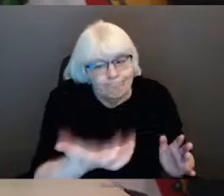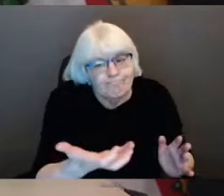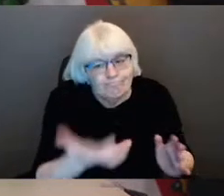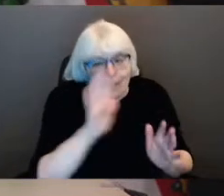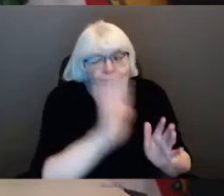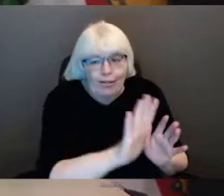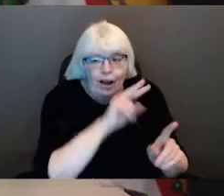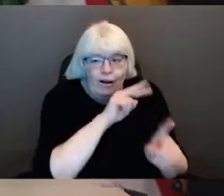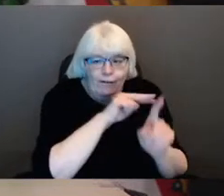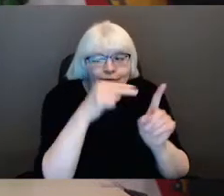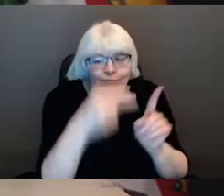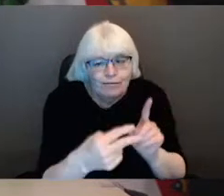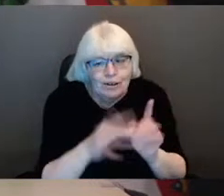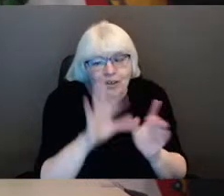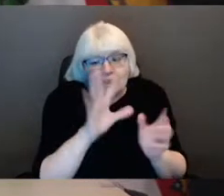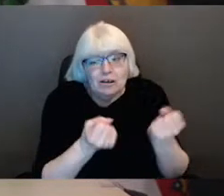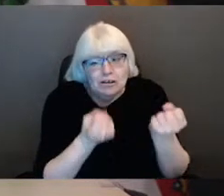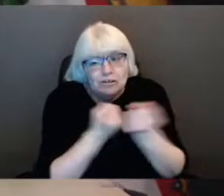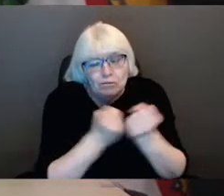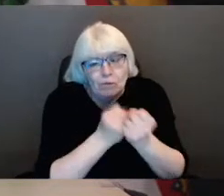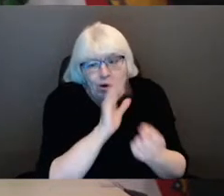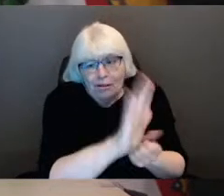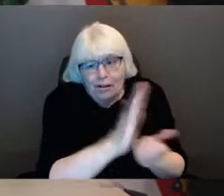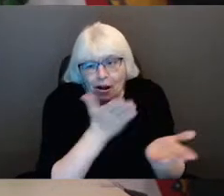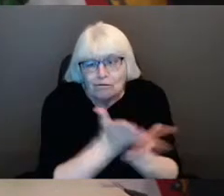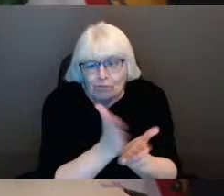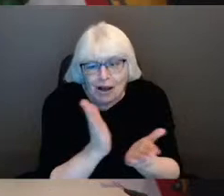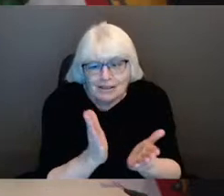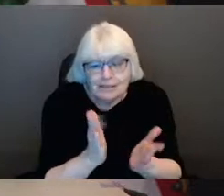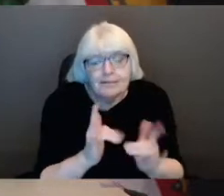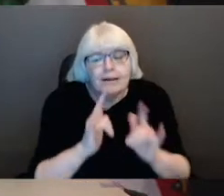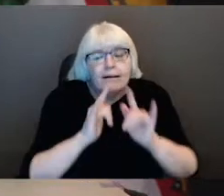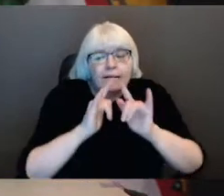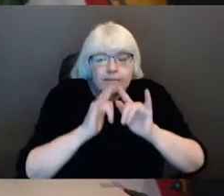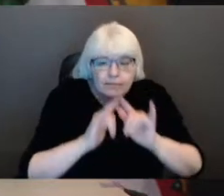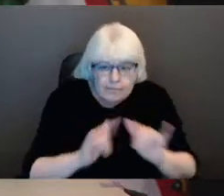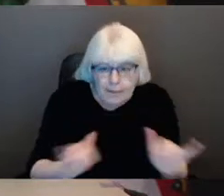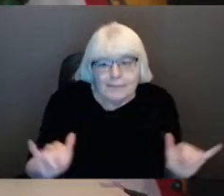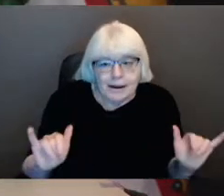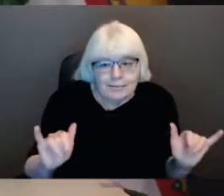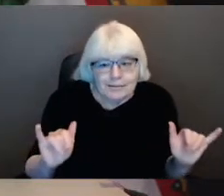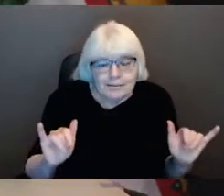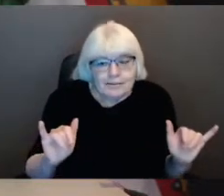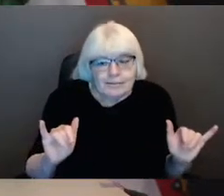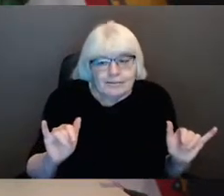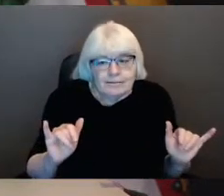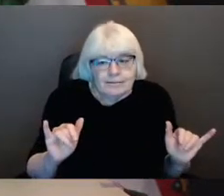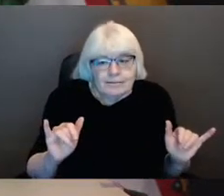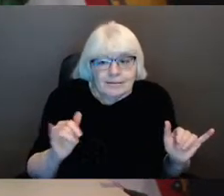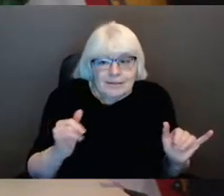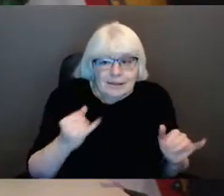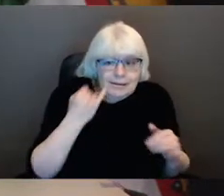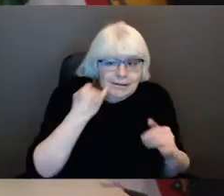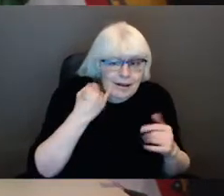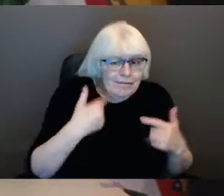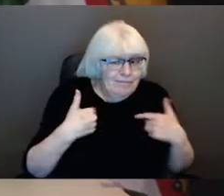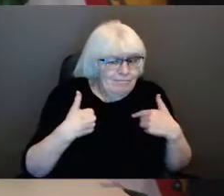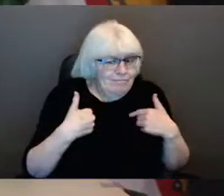that. But at the same time, if you're in the chair that I'm in and the one Dr. Morrison is